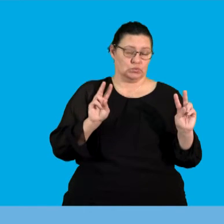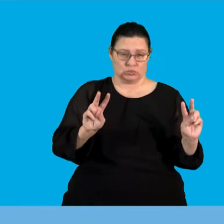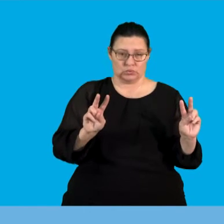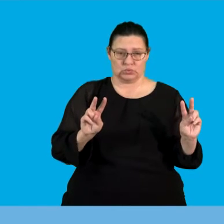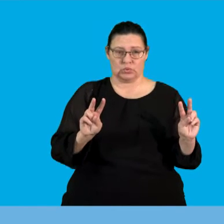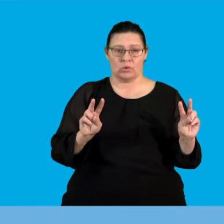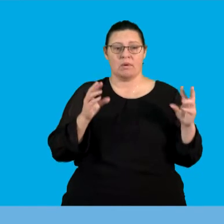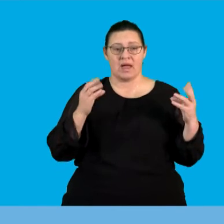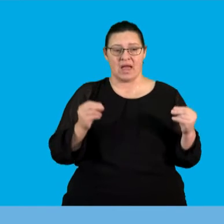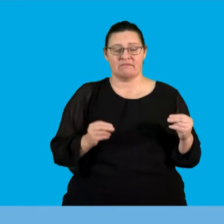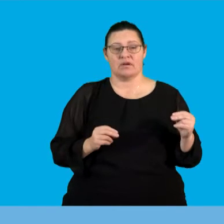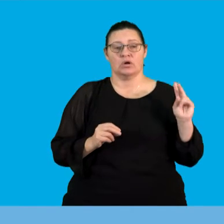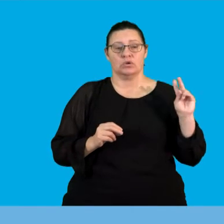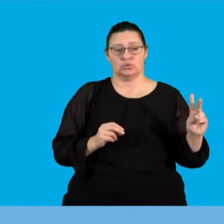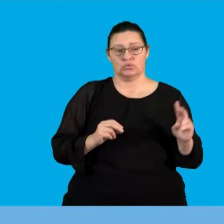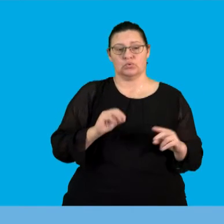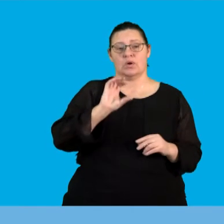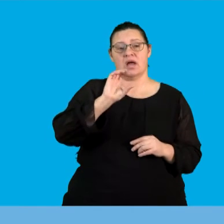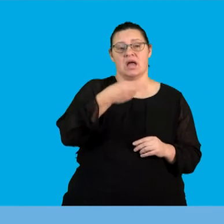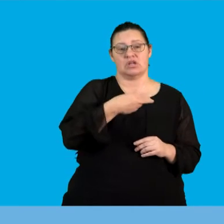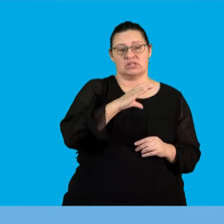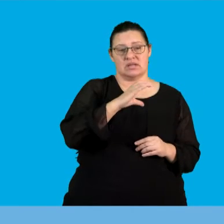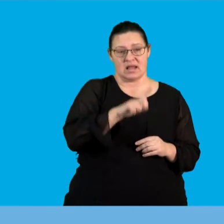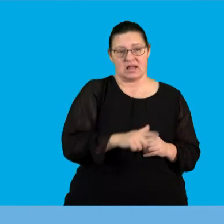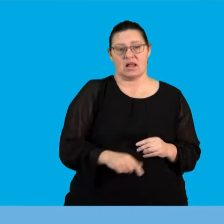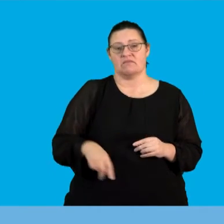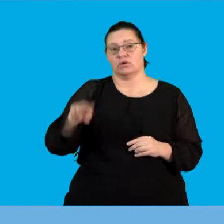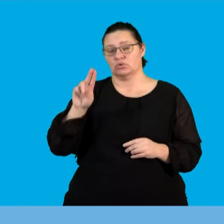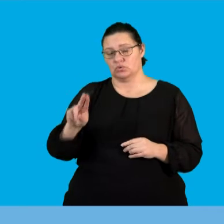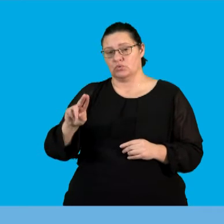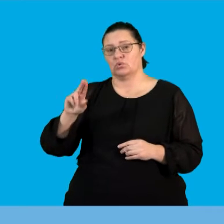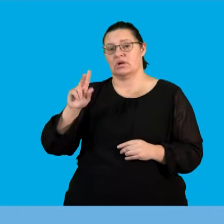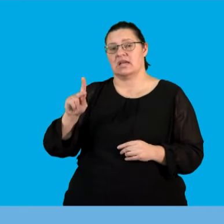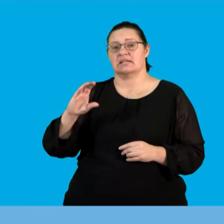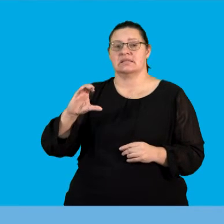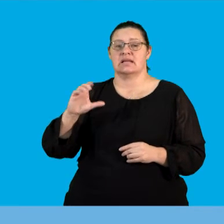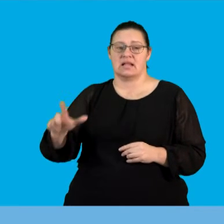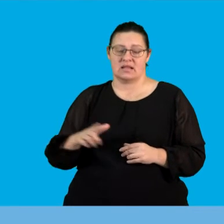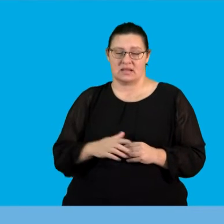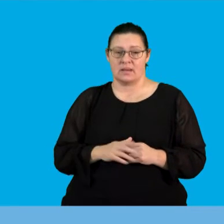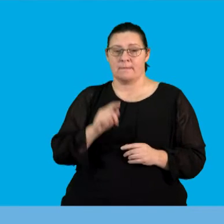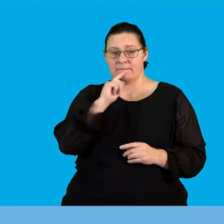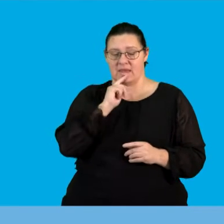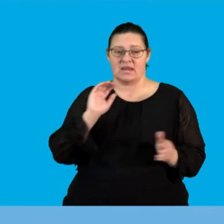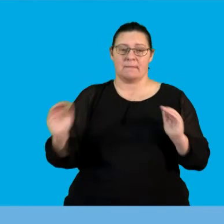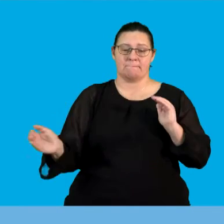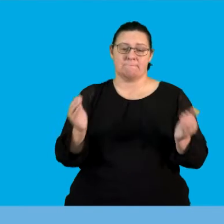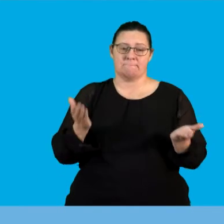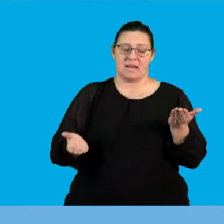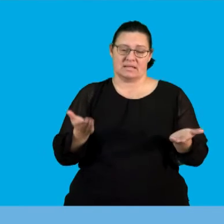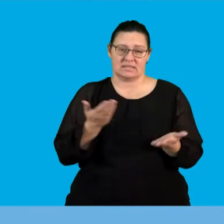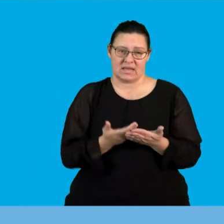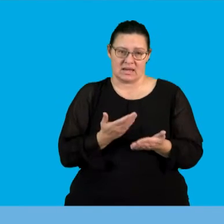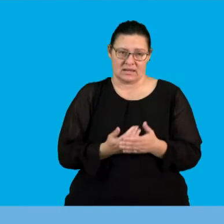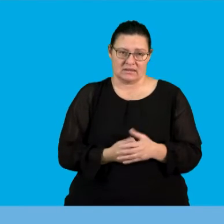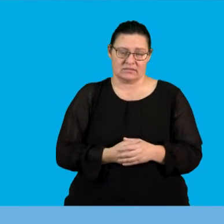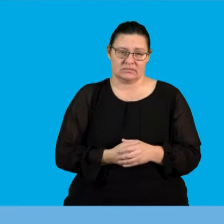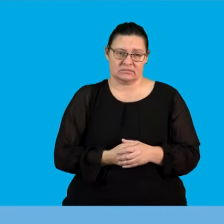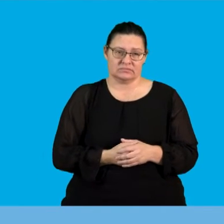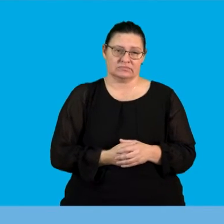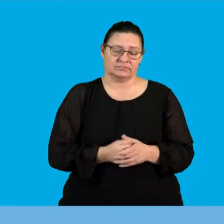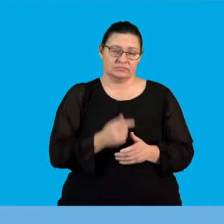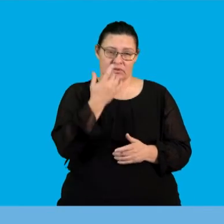which means that we have 2 molecules of HCl, we have 2 molecules of potassium chloride, so that this reaction can be balanced. By